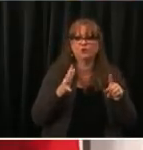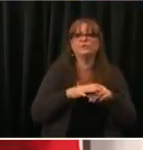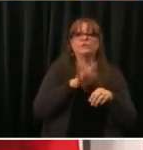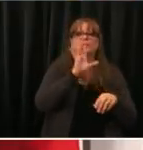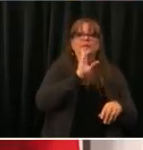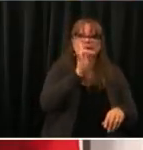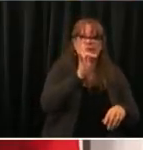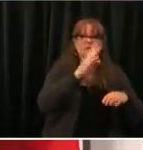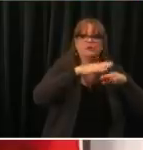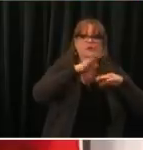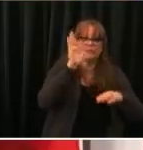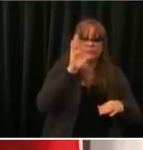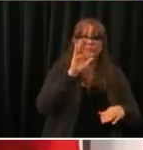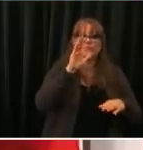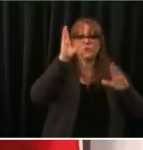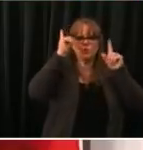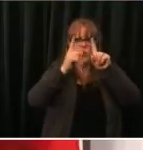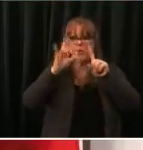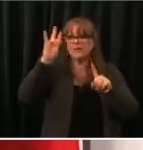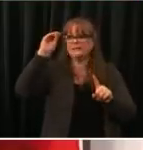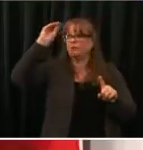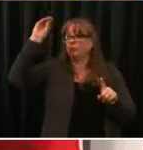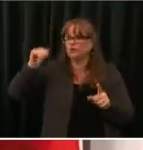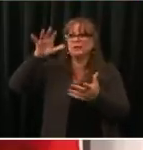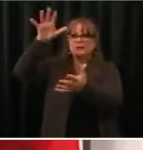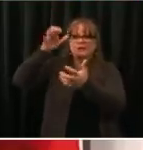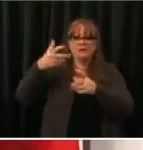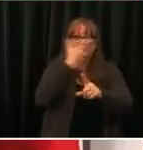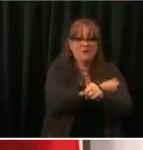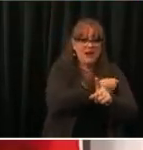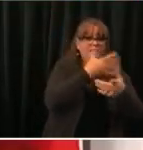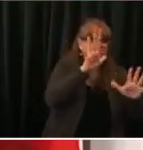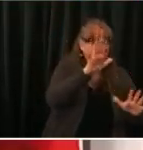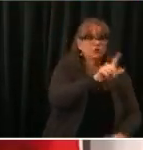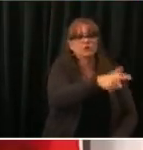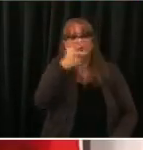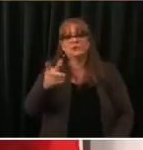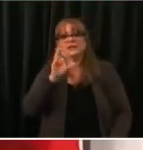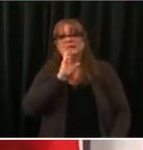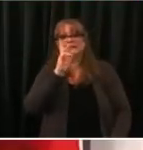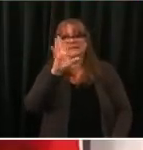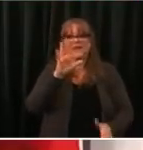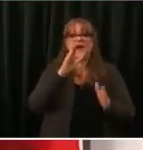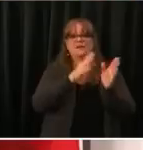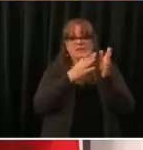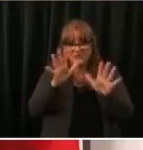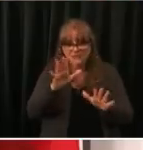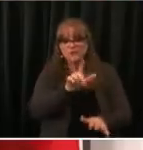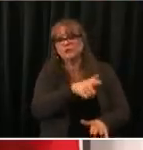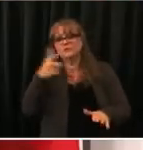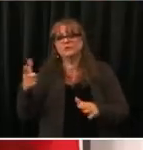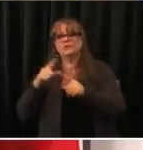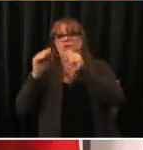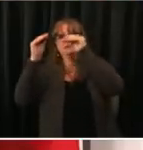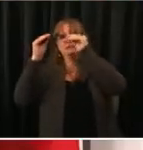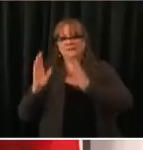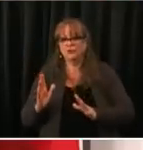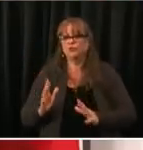We hope to achieve similar numbers for people aged 65 and up, and any educator or teacher that wants it, to prevent disruptions in in-person education in our